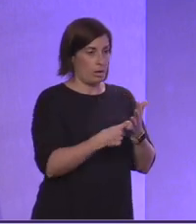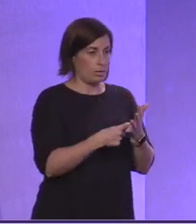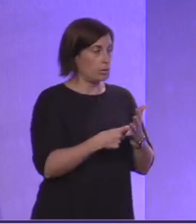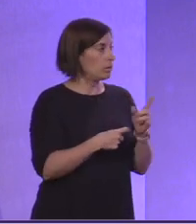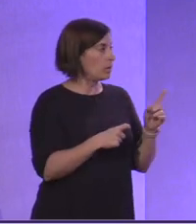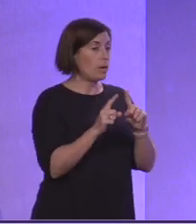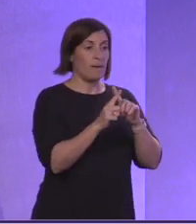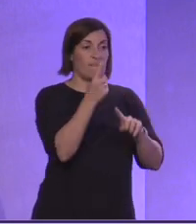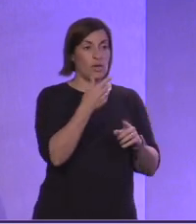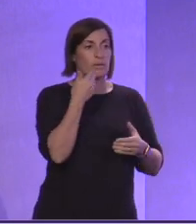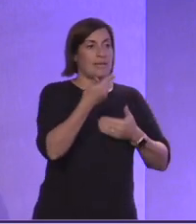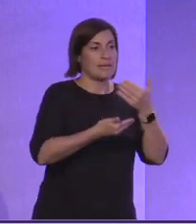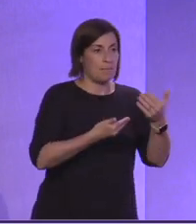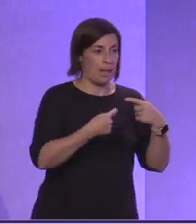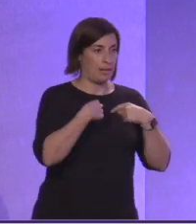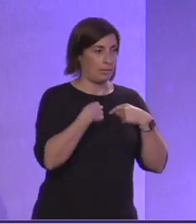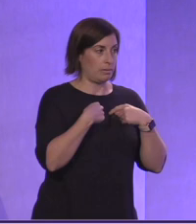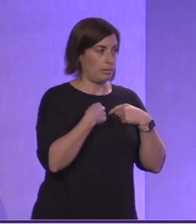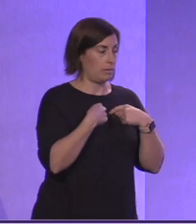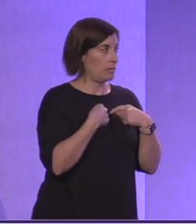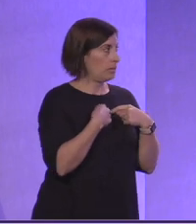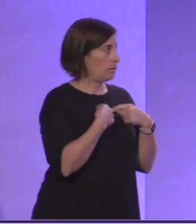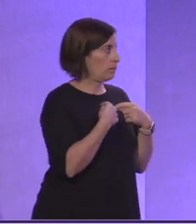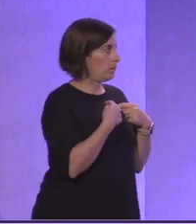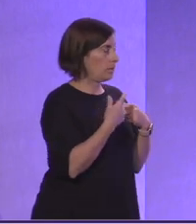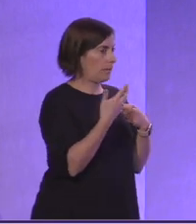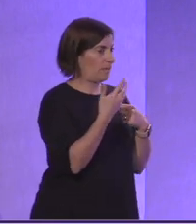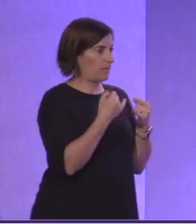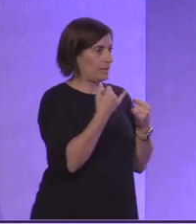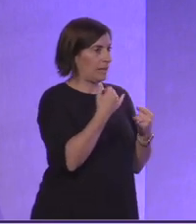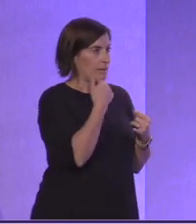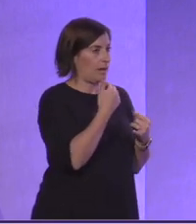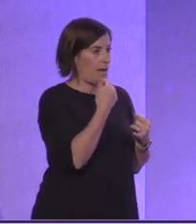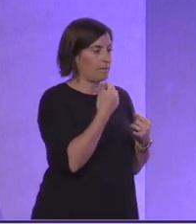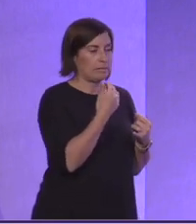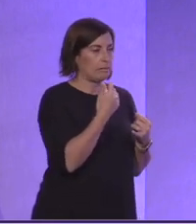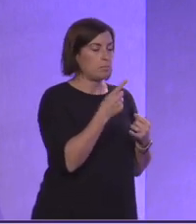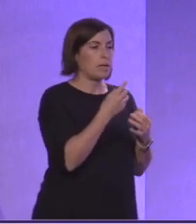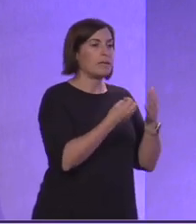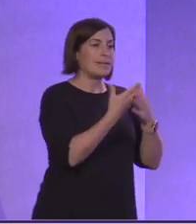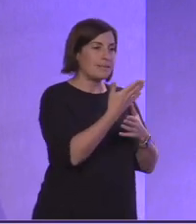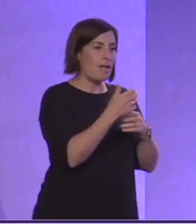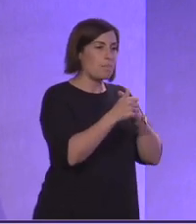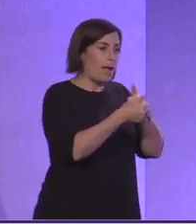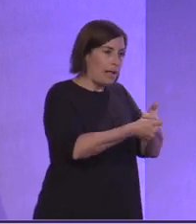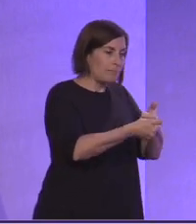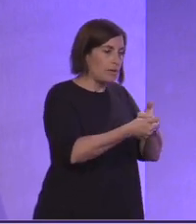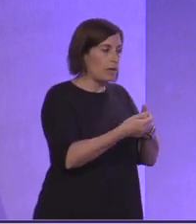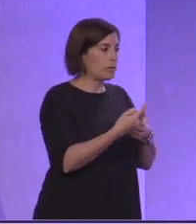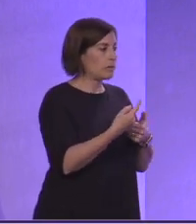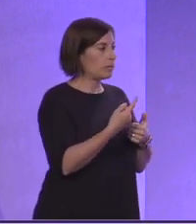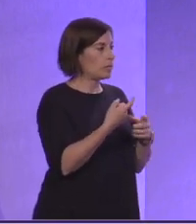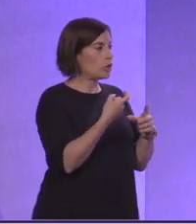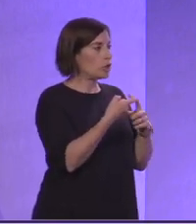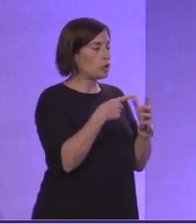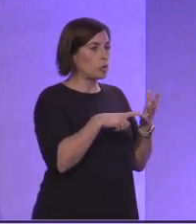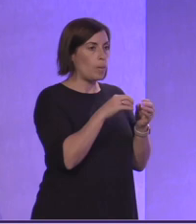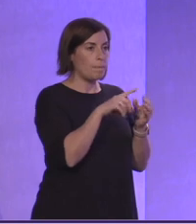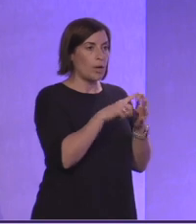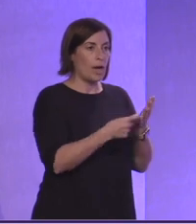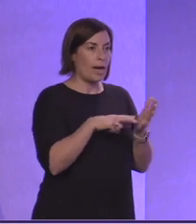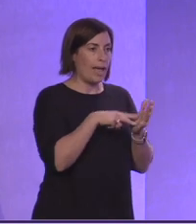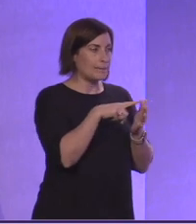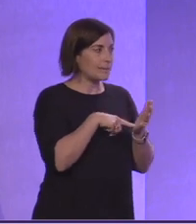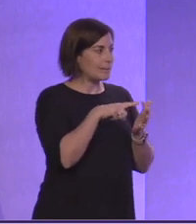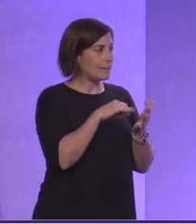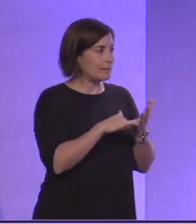I'm actually not sure if I can talk about myself for 15 seconds, but I am a developer advocate at Influx Data. I'm on the Kubernetes release team. I'm